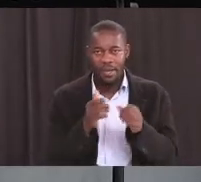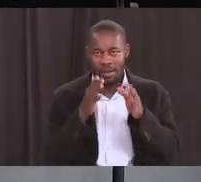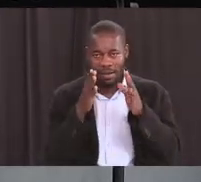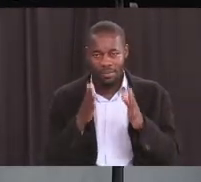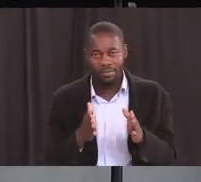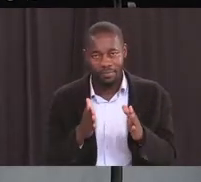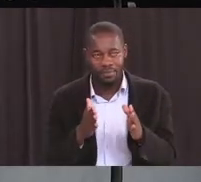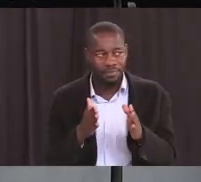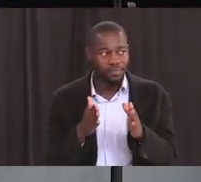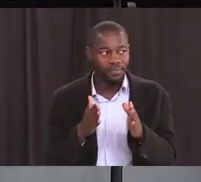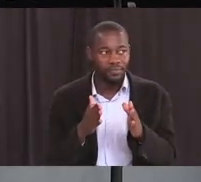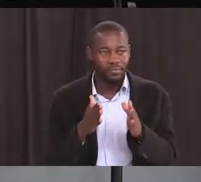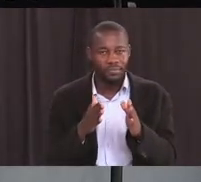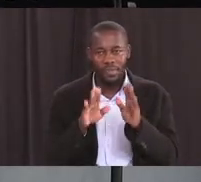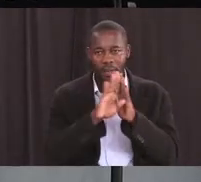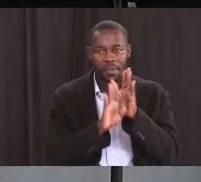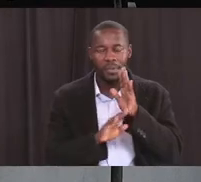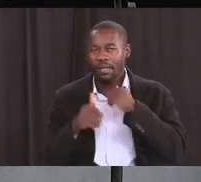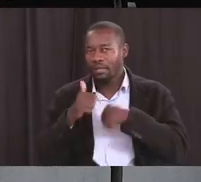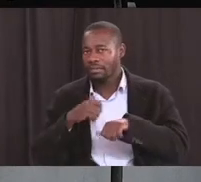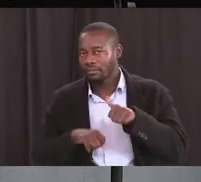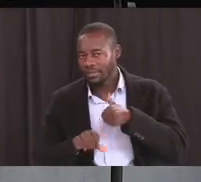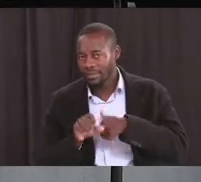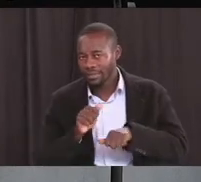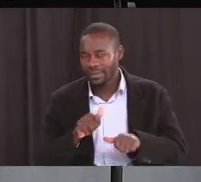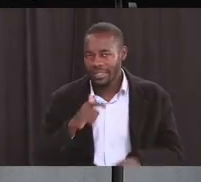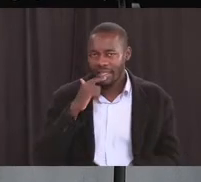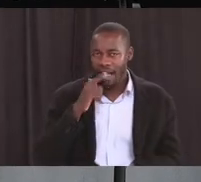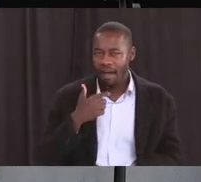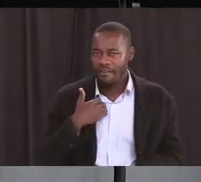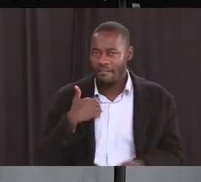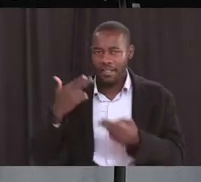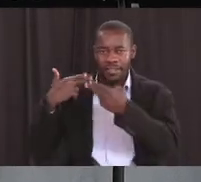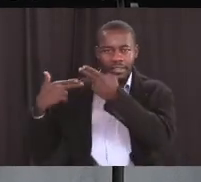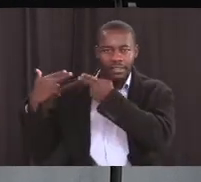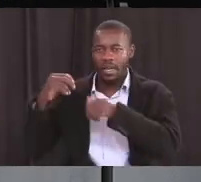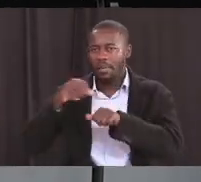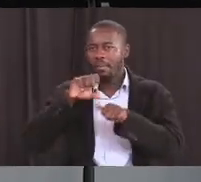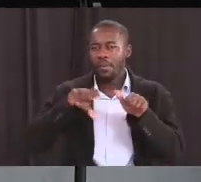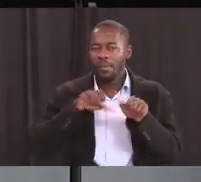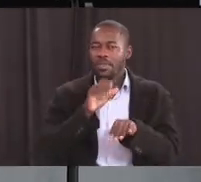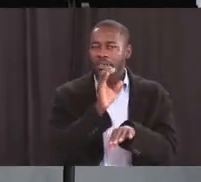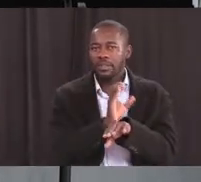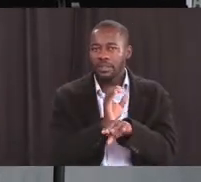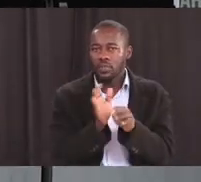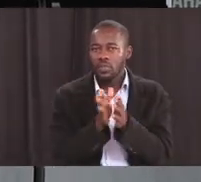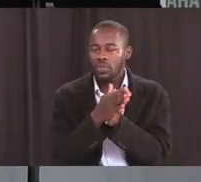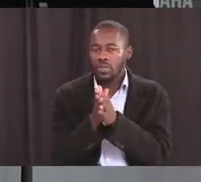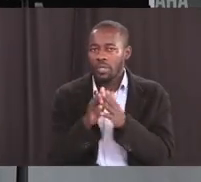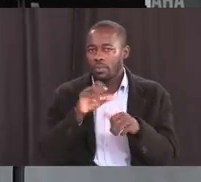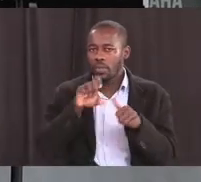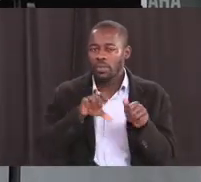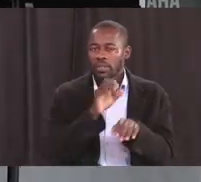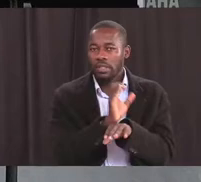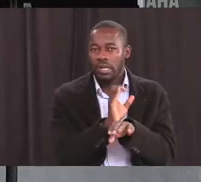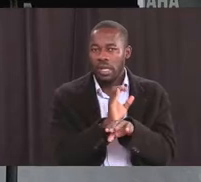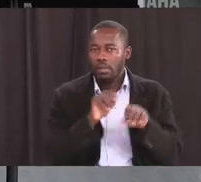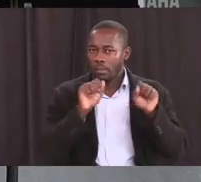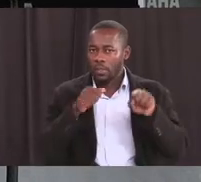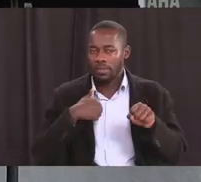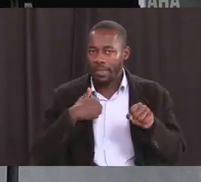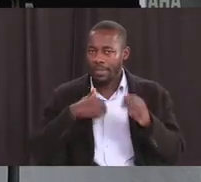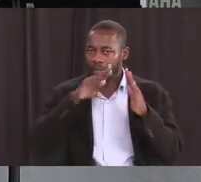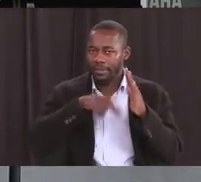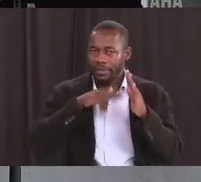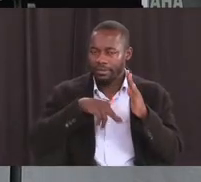seen by some as just this history of the church, but I believe there's so much more there to learn